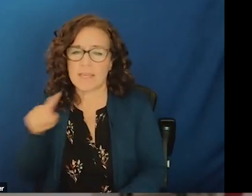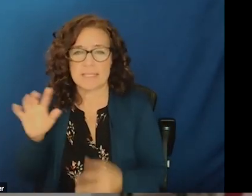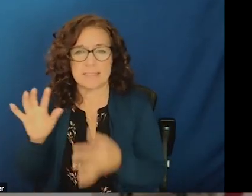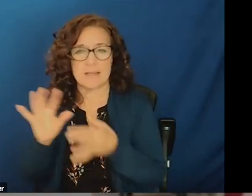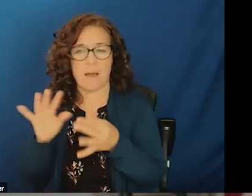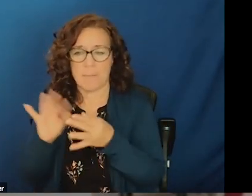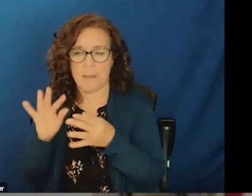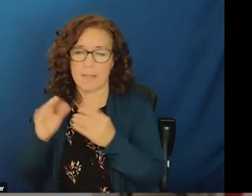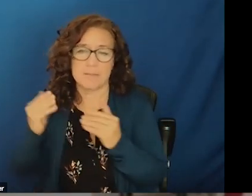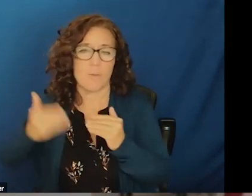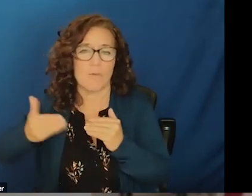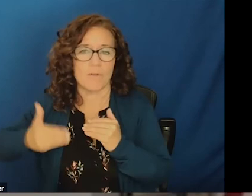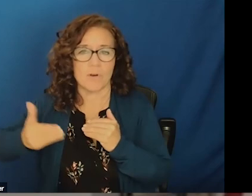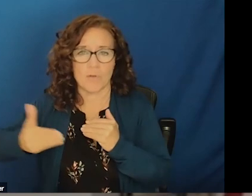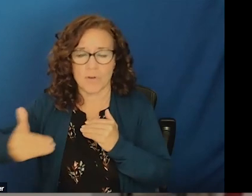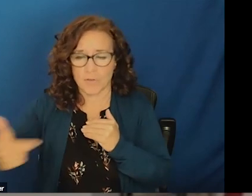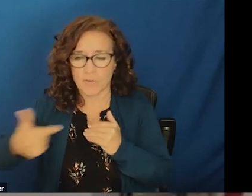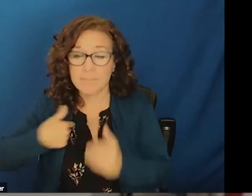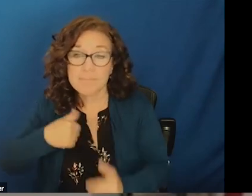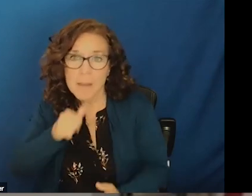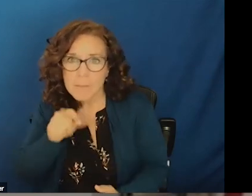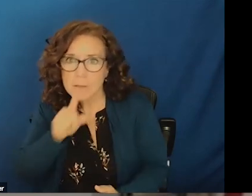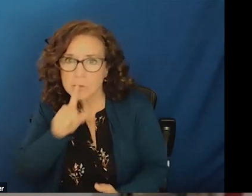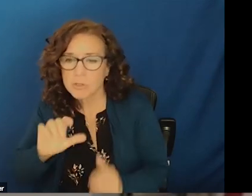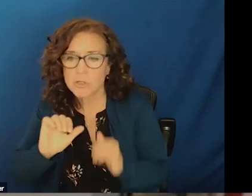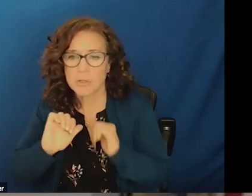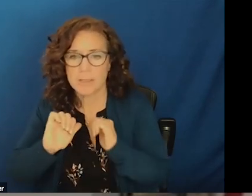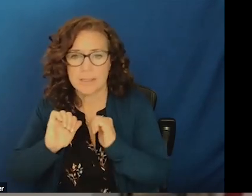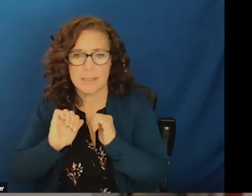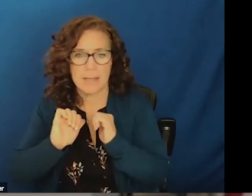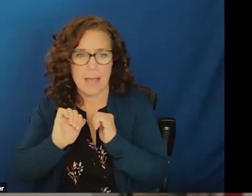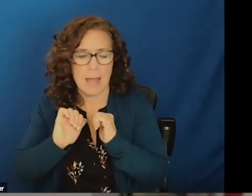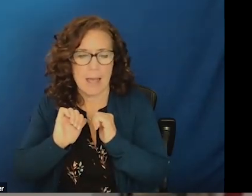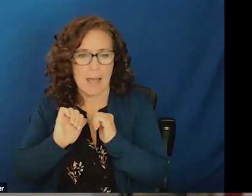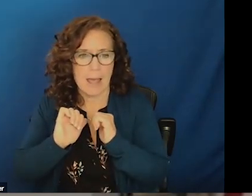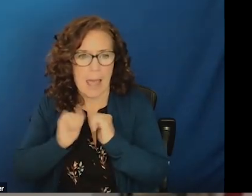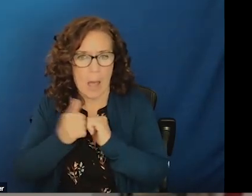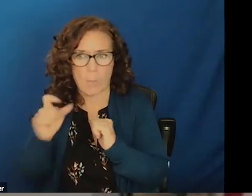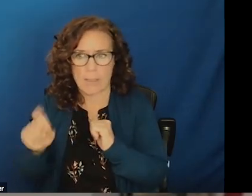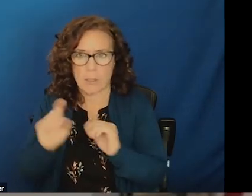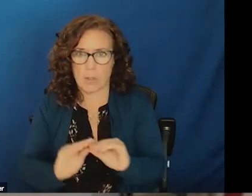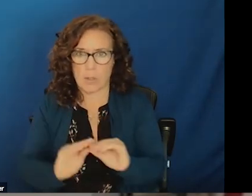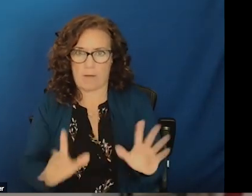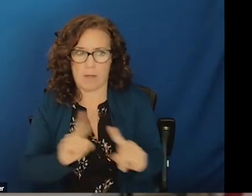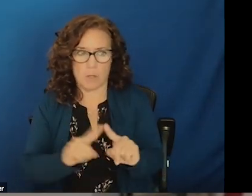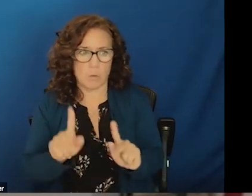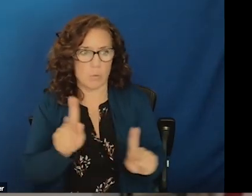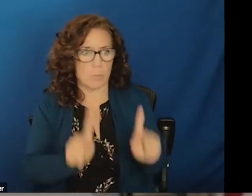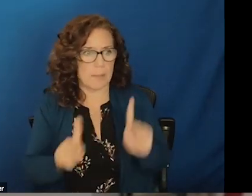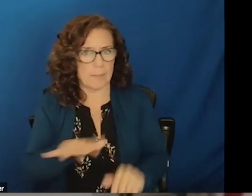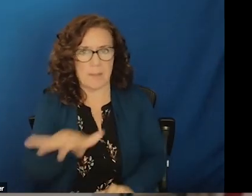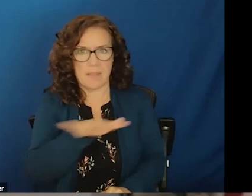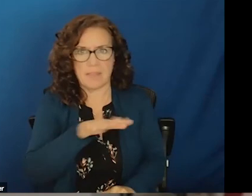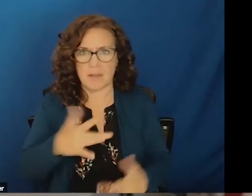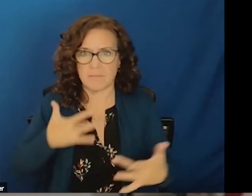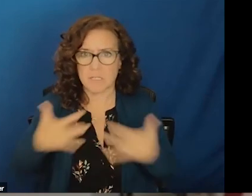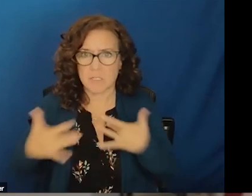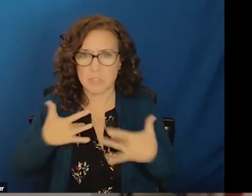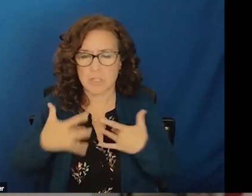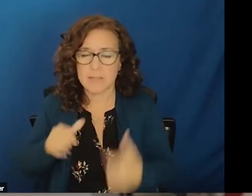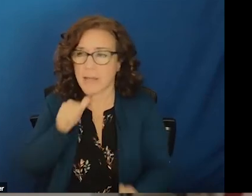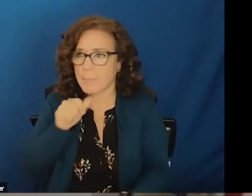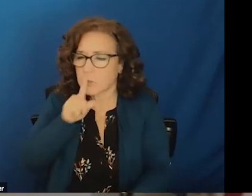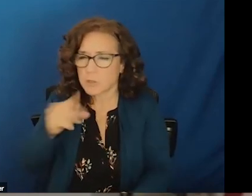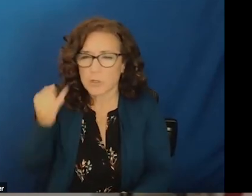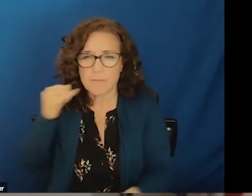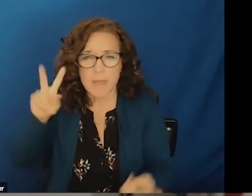how much clearer we need to be in terms of getting the answers to the folks who are saying this. And I don't know if it's just a, you know, misreading what's